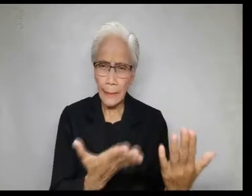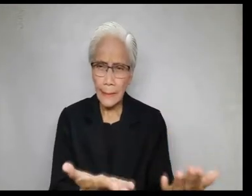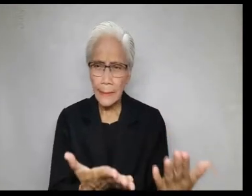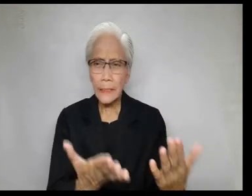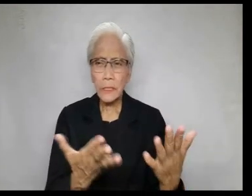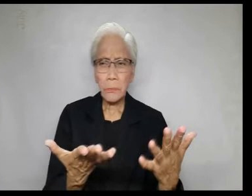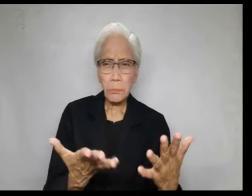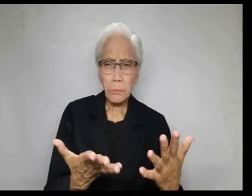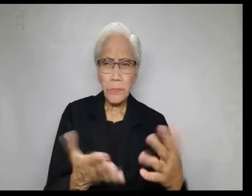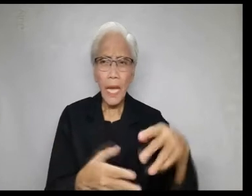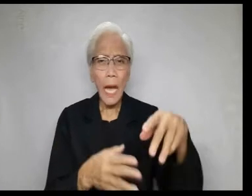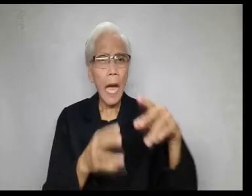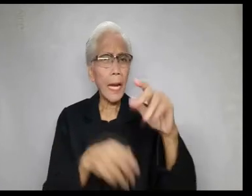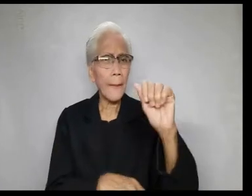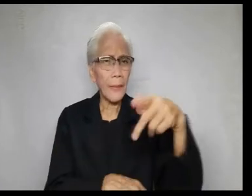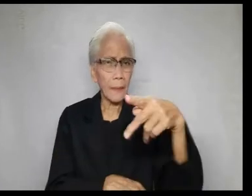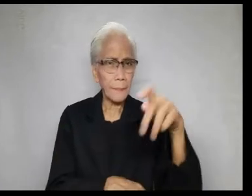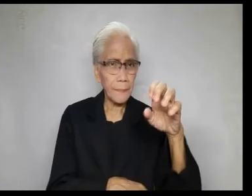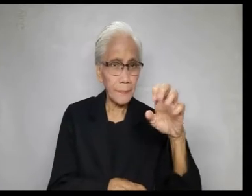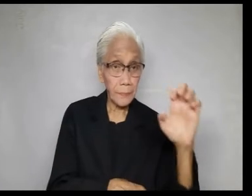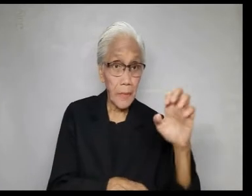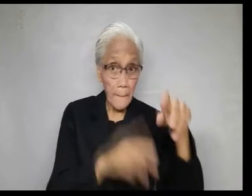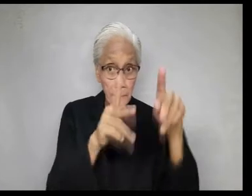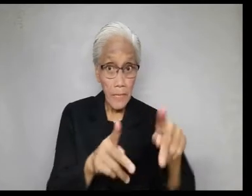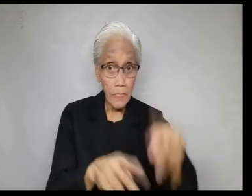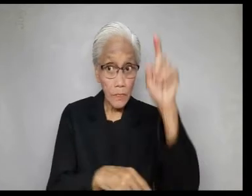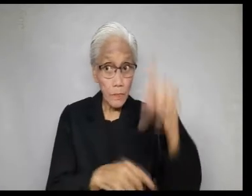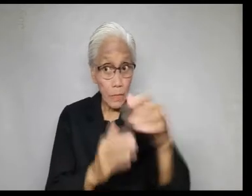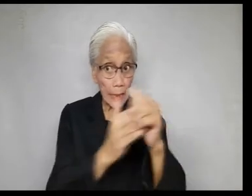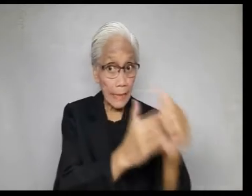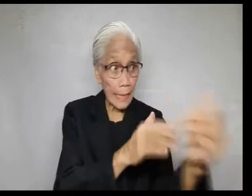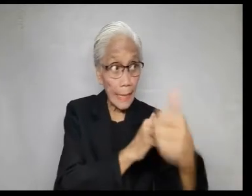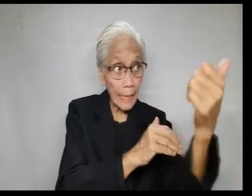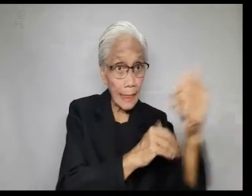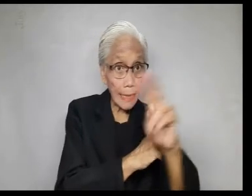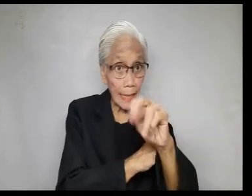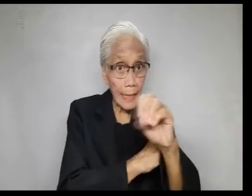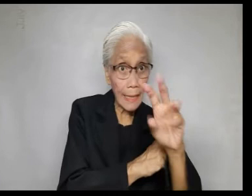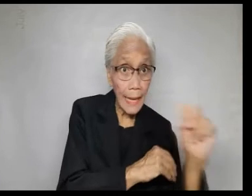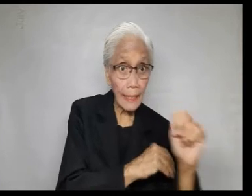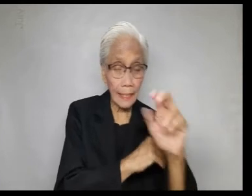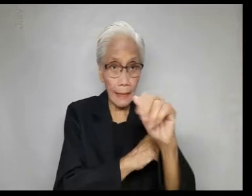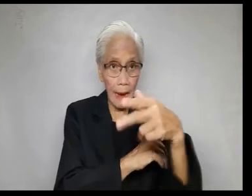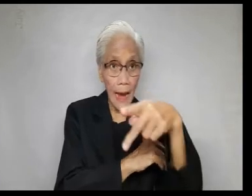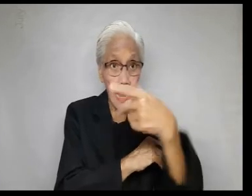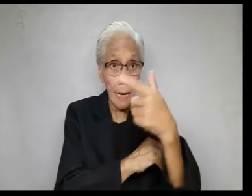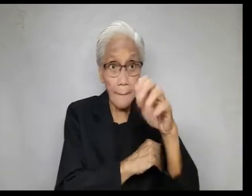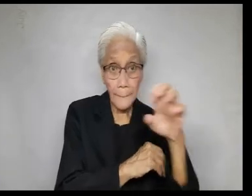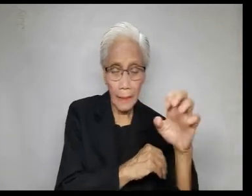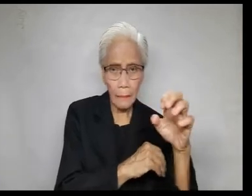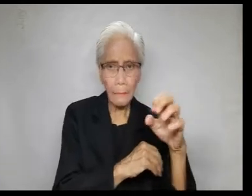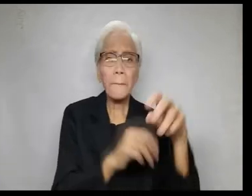happens. But it is only a phase. The agape person should lead the other